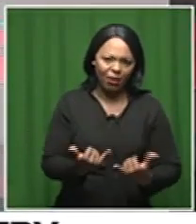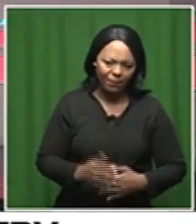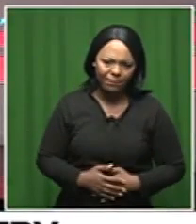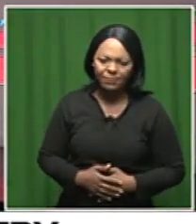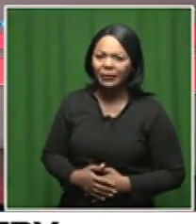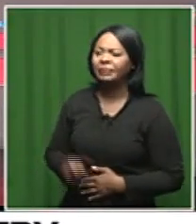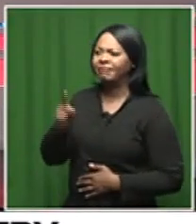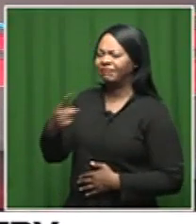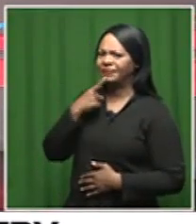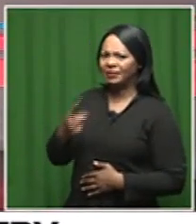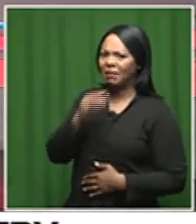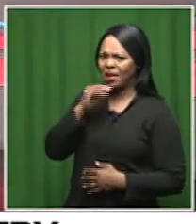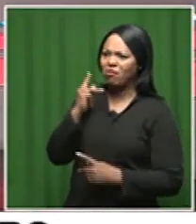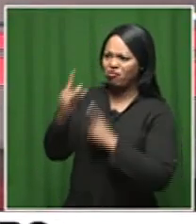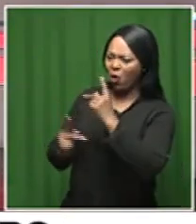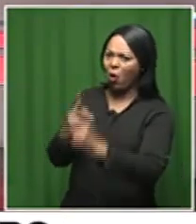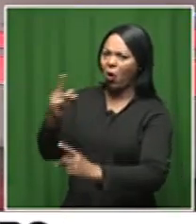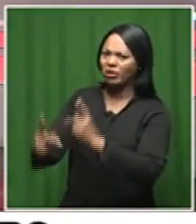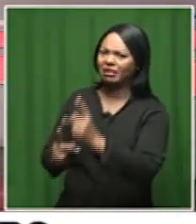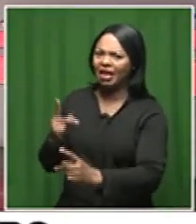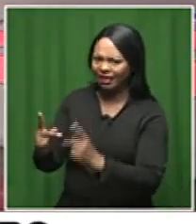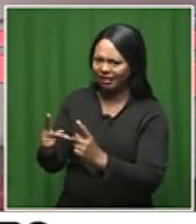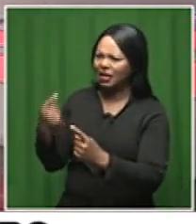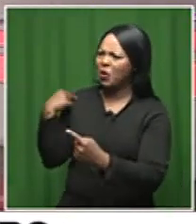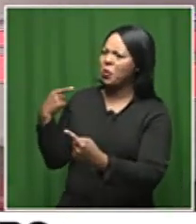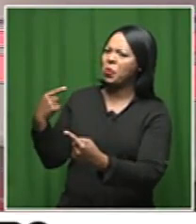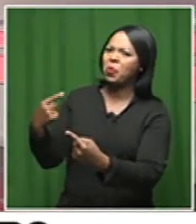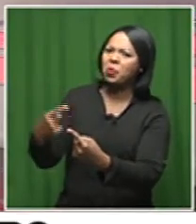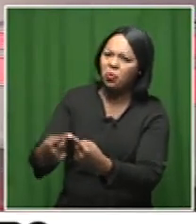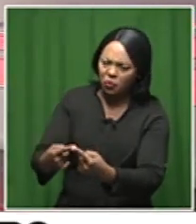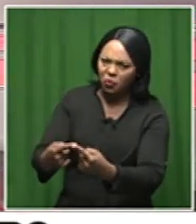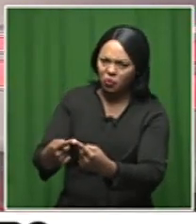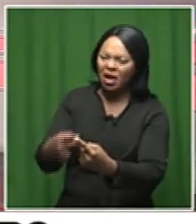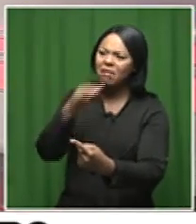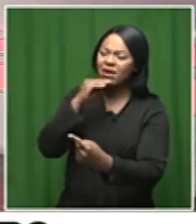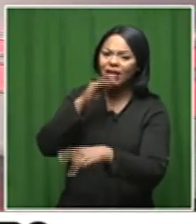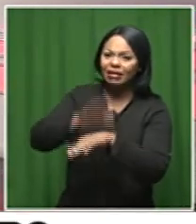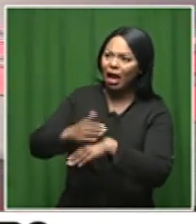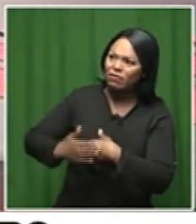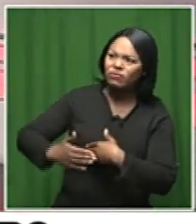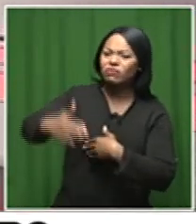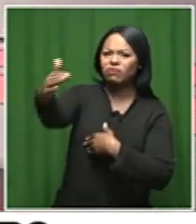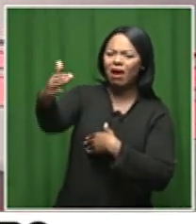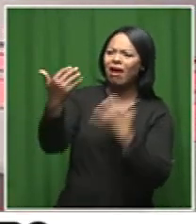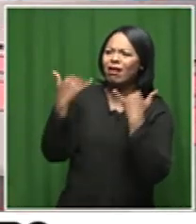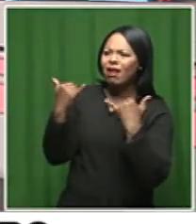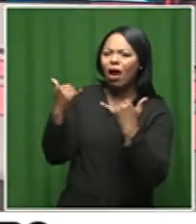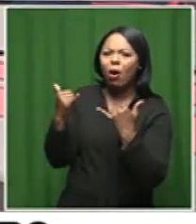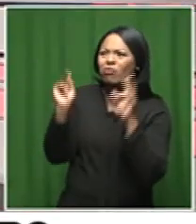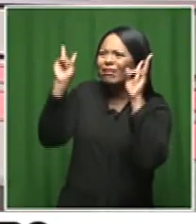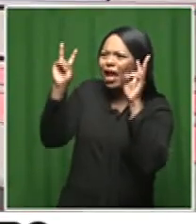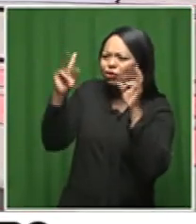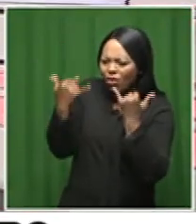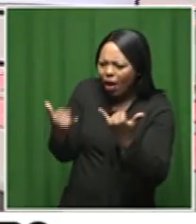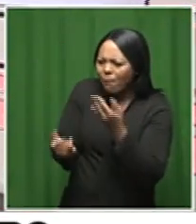this, it seems like a process that has taken a long time, but is also going to take some time. What current issue are you dealing with